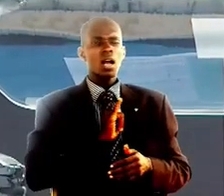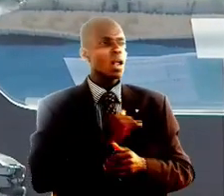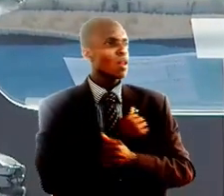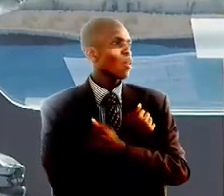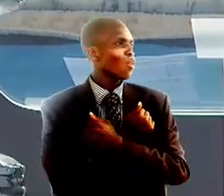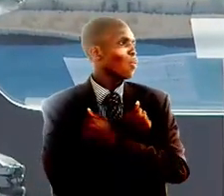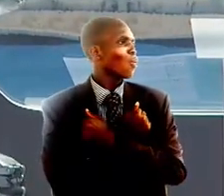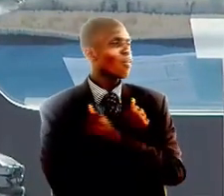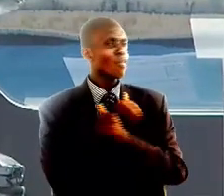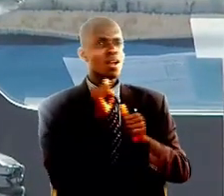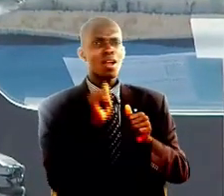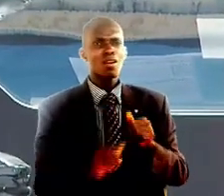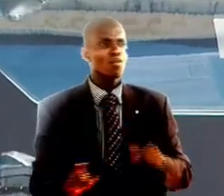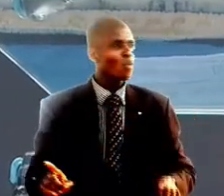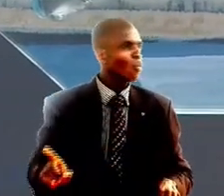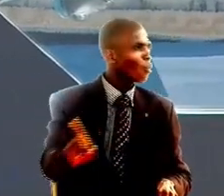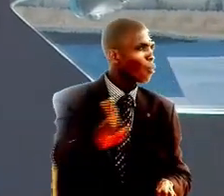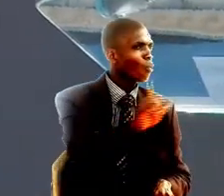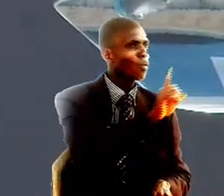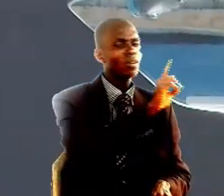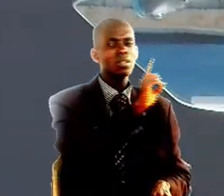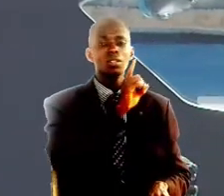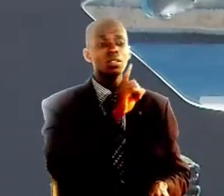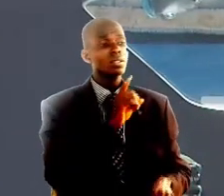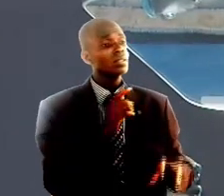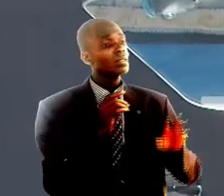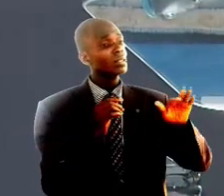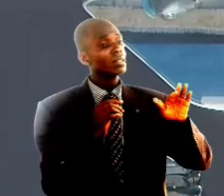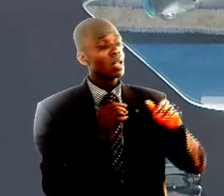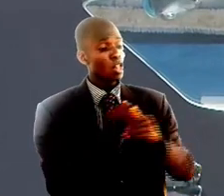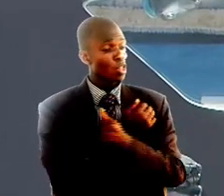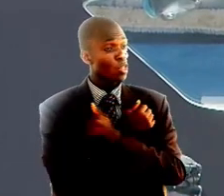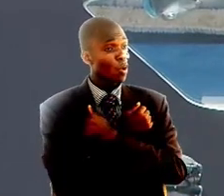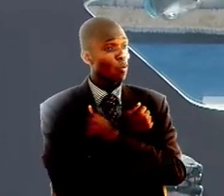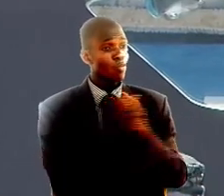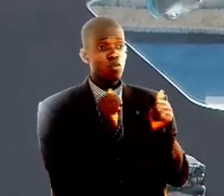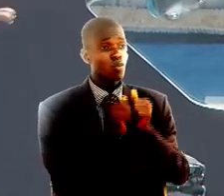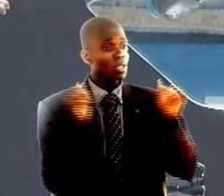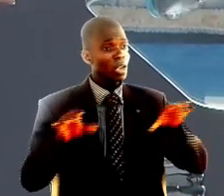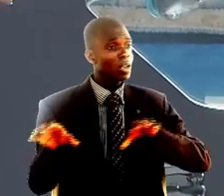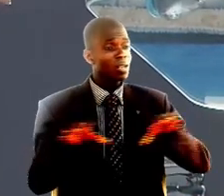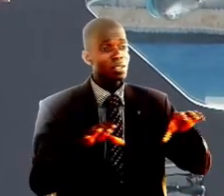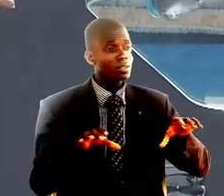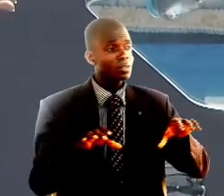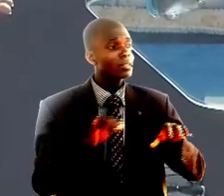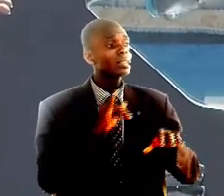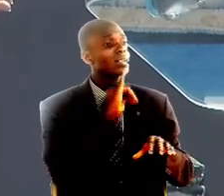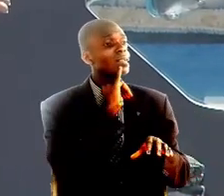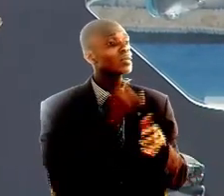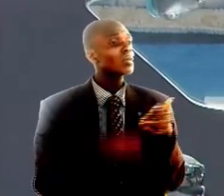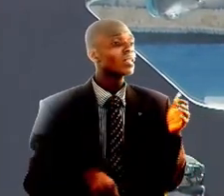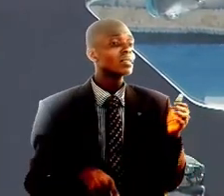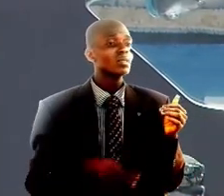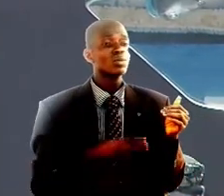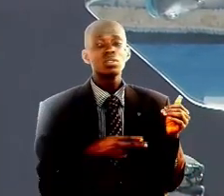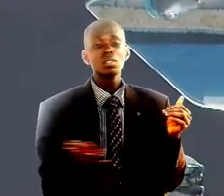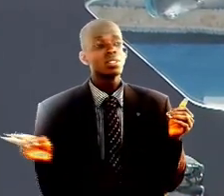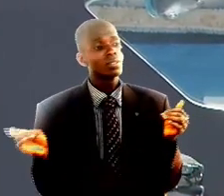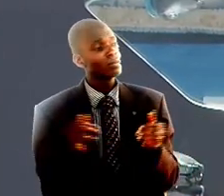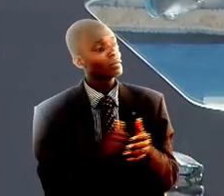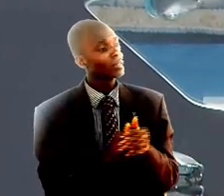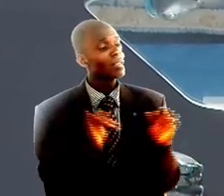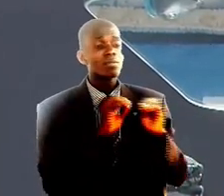me. Love without action, we cannot see it, does not make any meaning, it's just talk